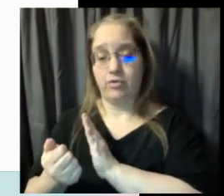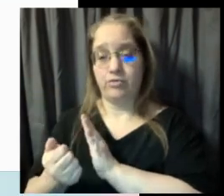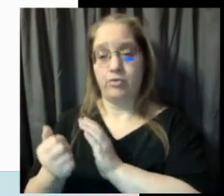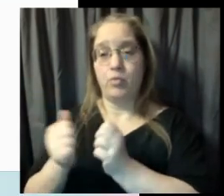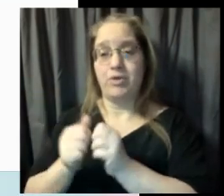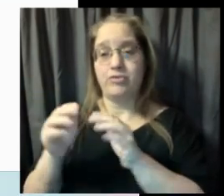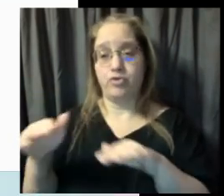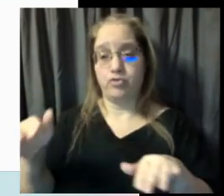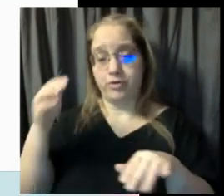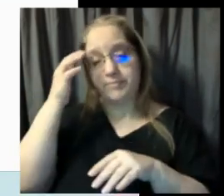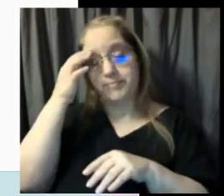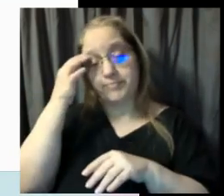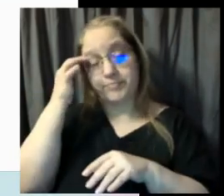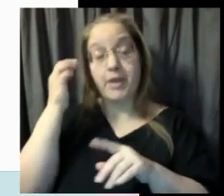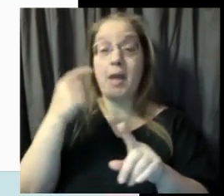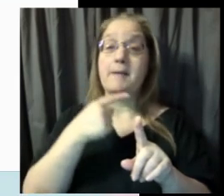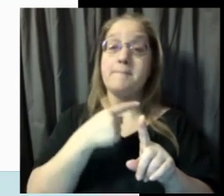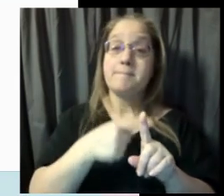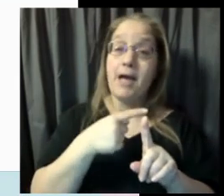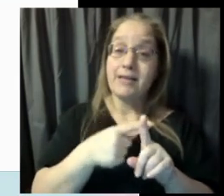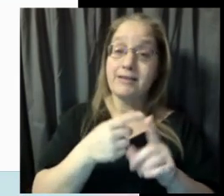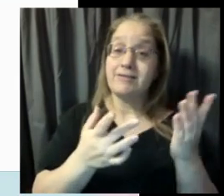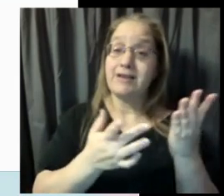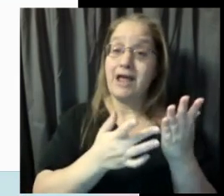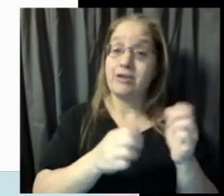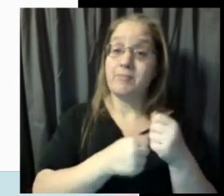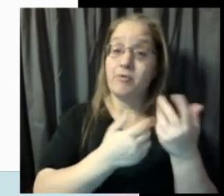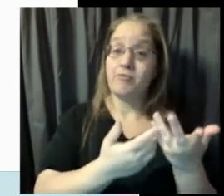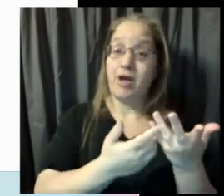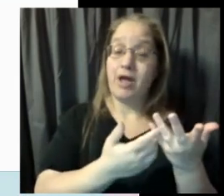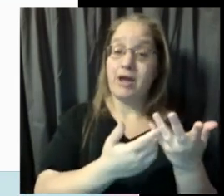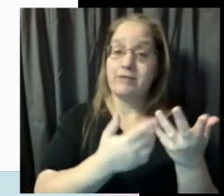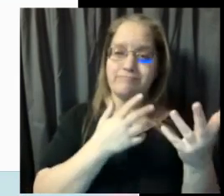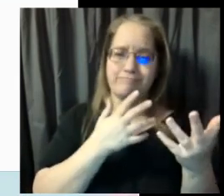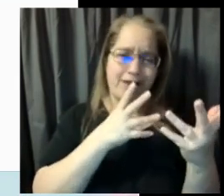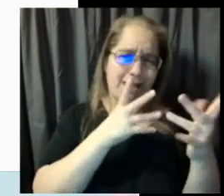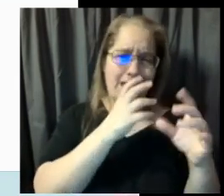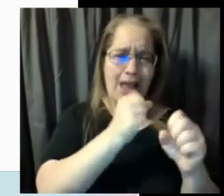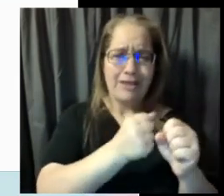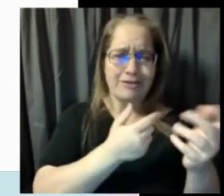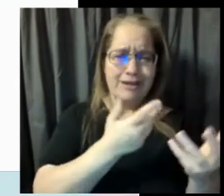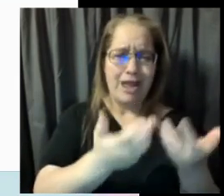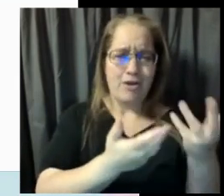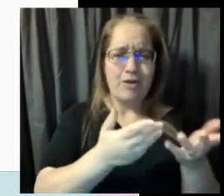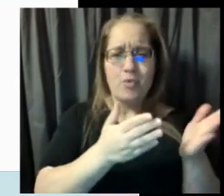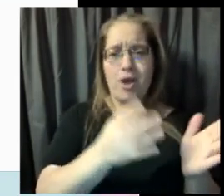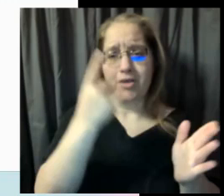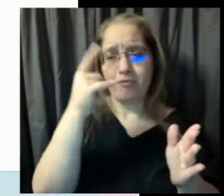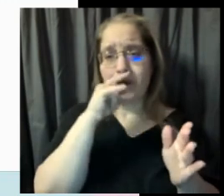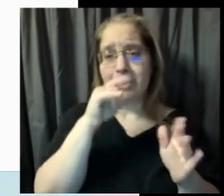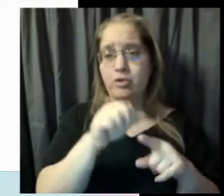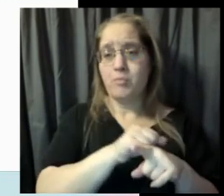skills in children. On a positive side, technology can provide engaging and interactive ways for children